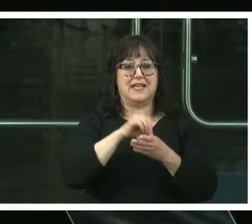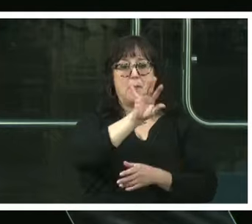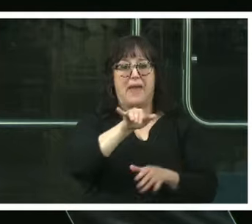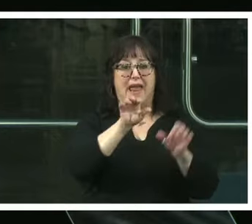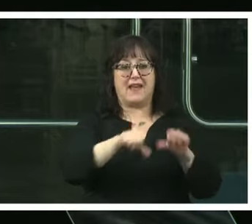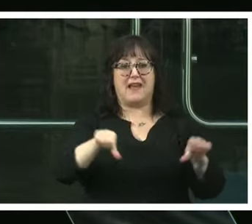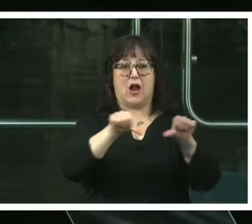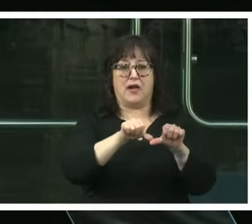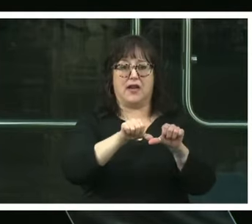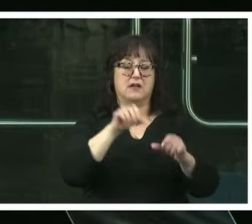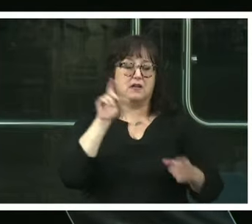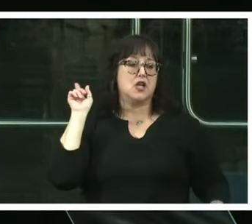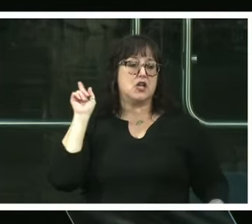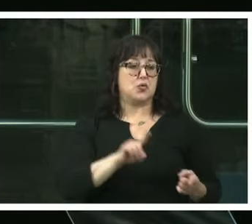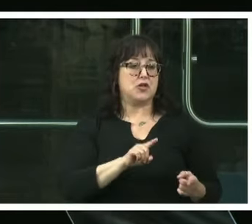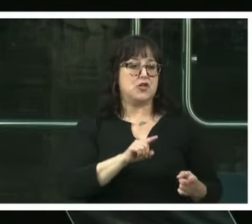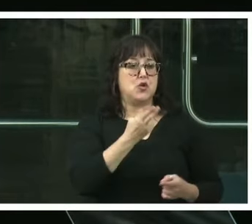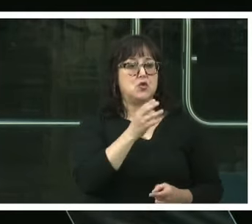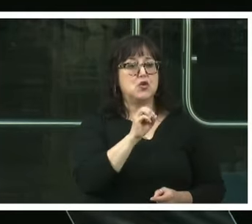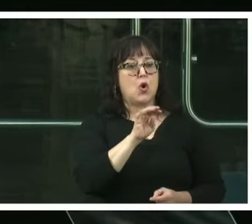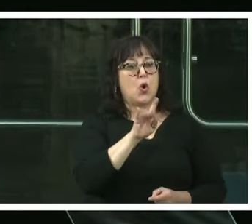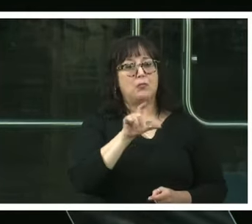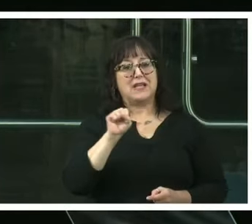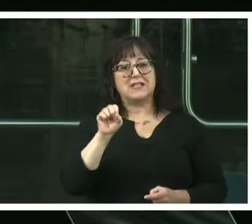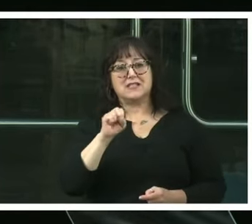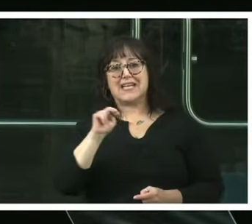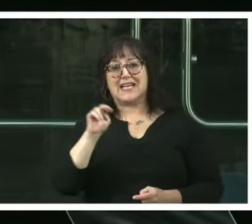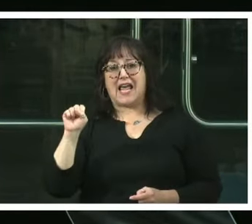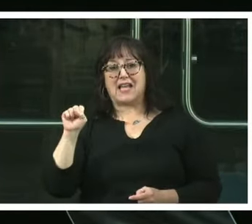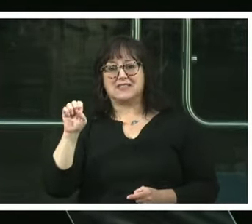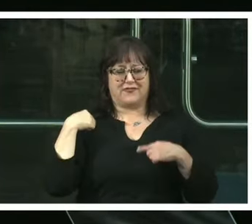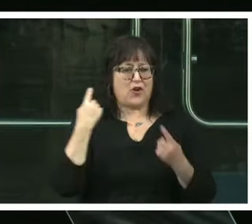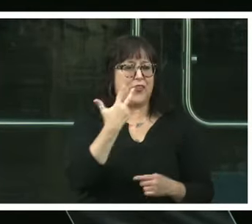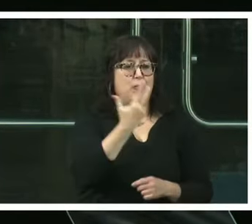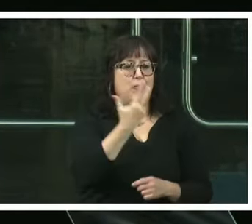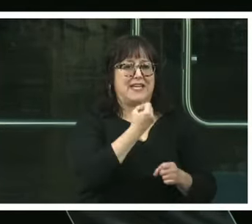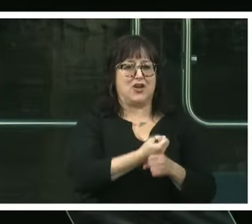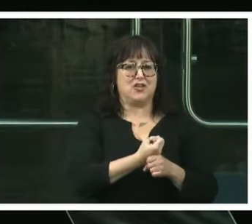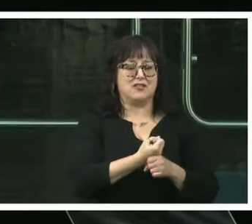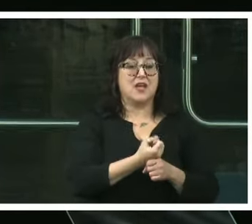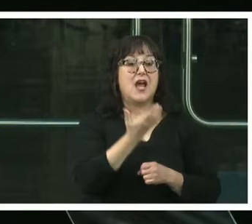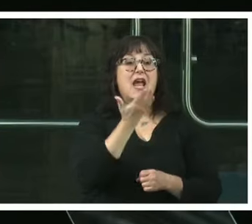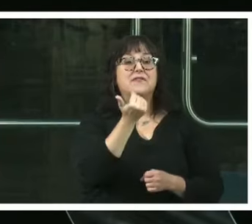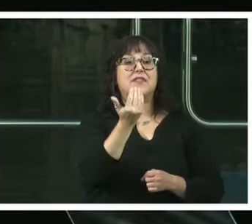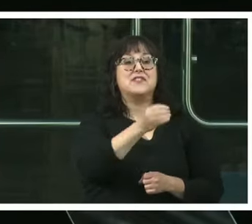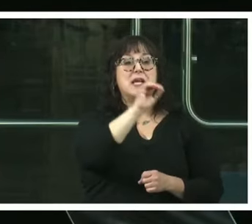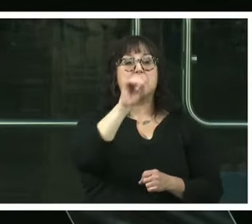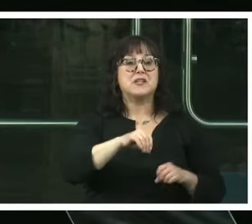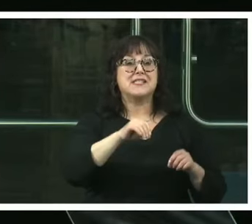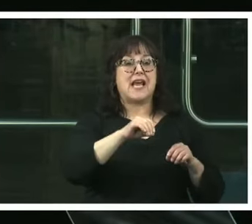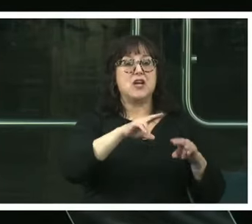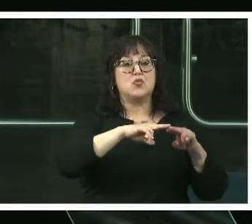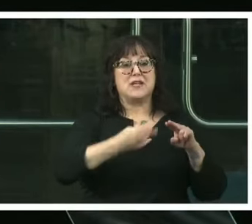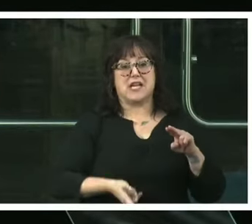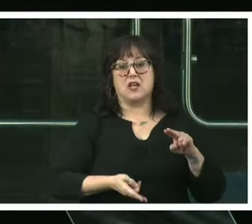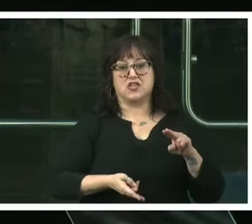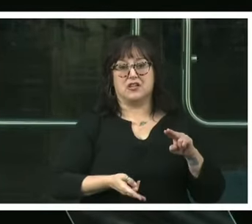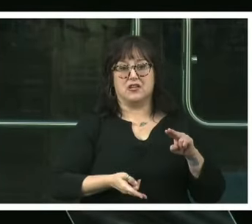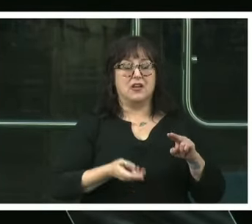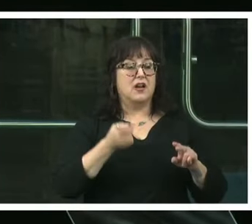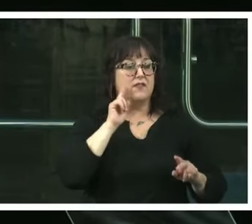Area to reduce homelessness over the last 3 years, a 15% reduction in unsheltered persons on the